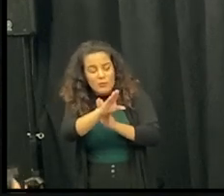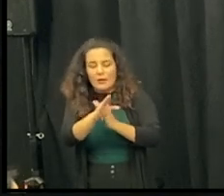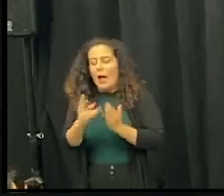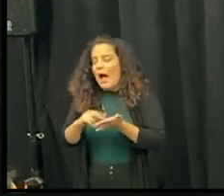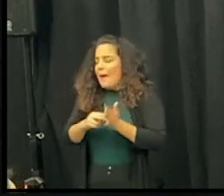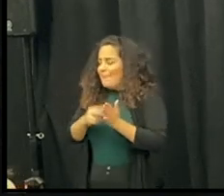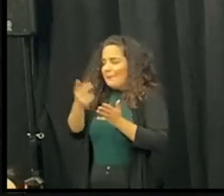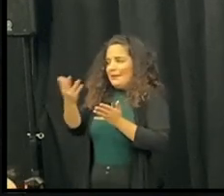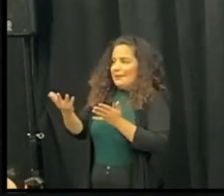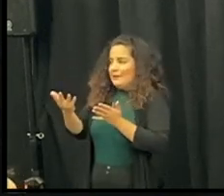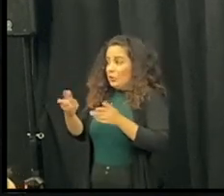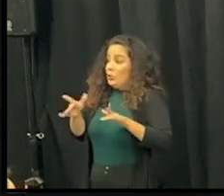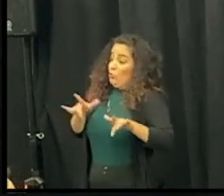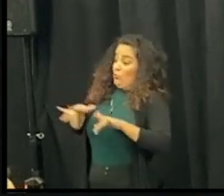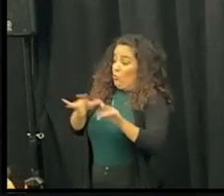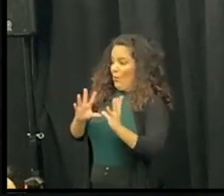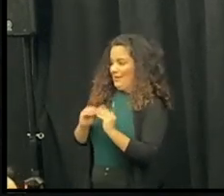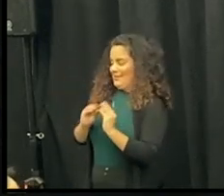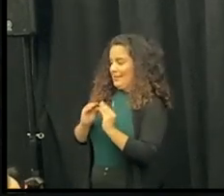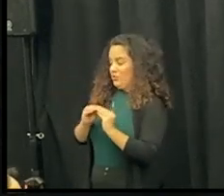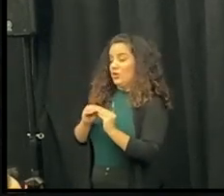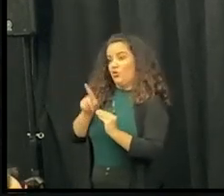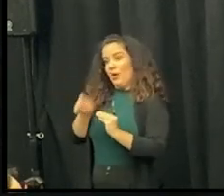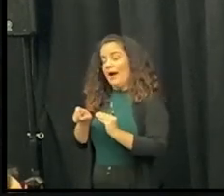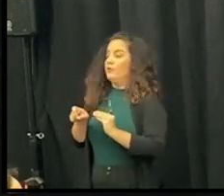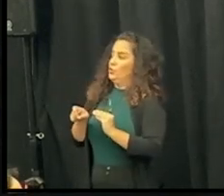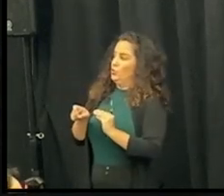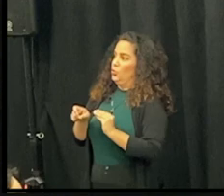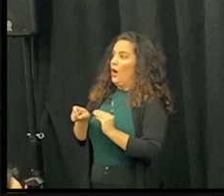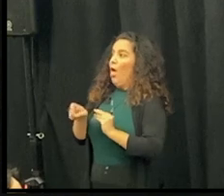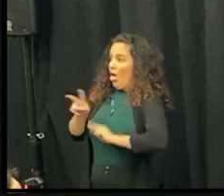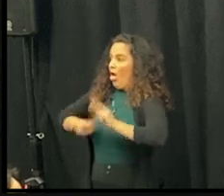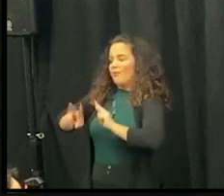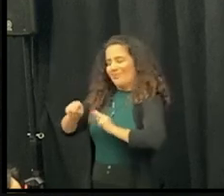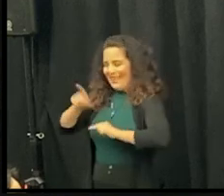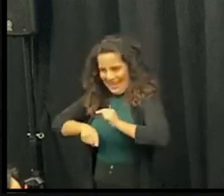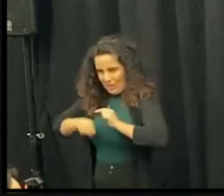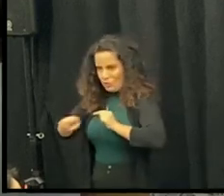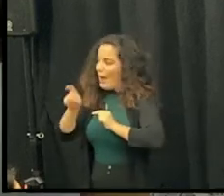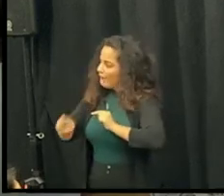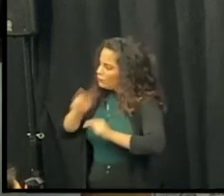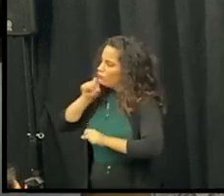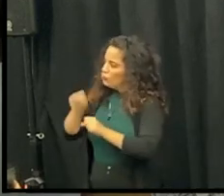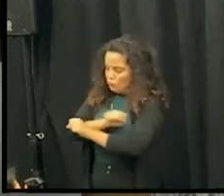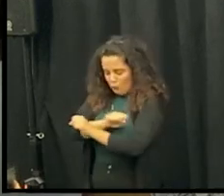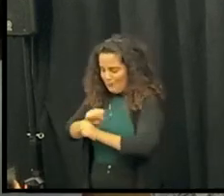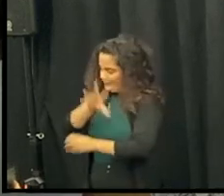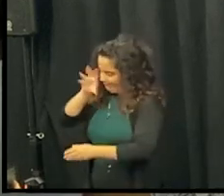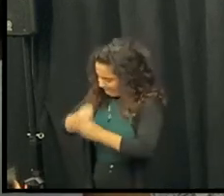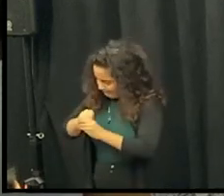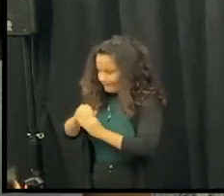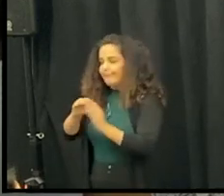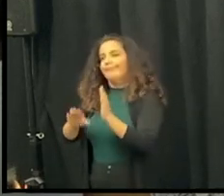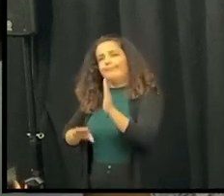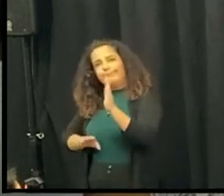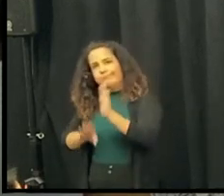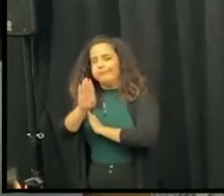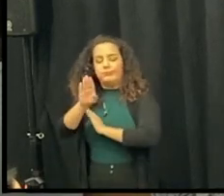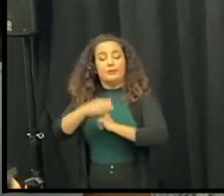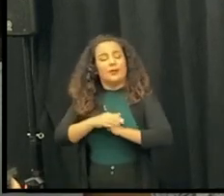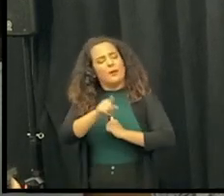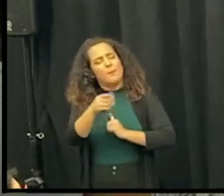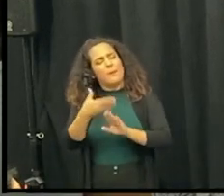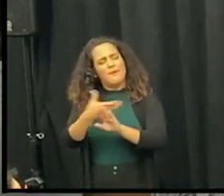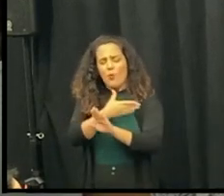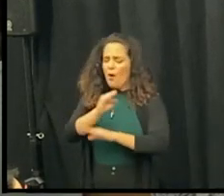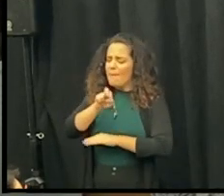session helping someone learn and grow. They got to be able to just hit it. Right. Helen, I was wondering about you, like pre-Maestra, you talked about it a little bit, but